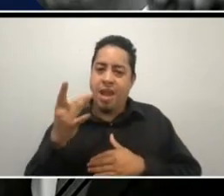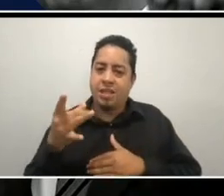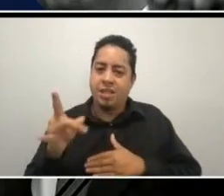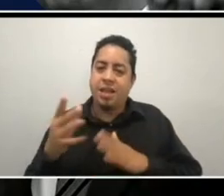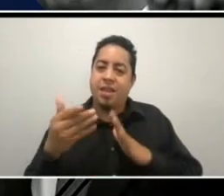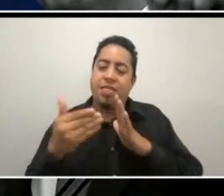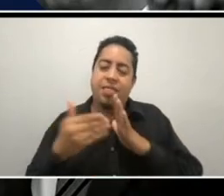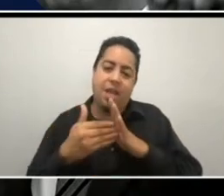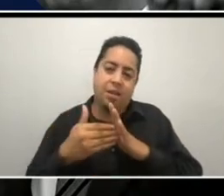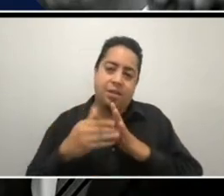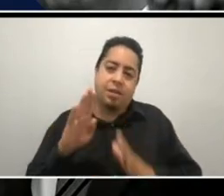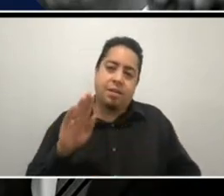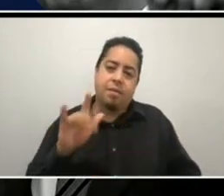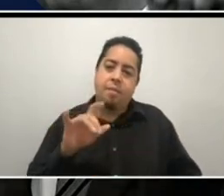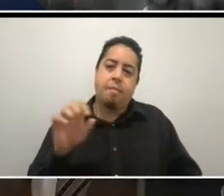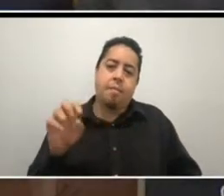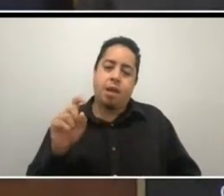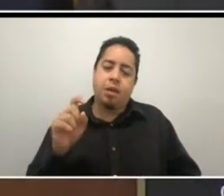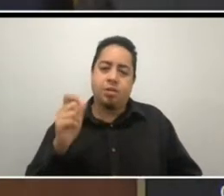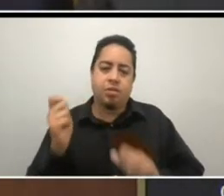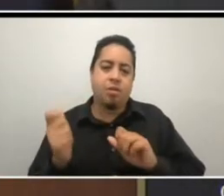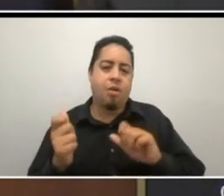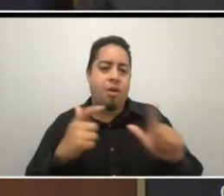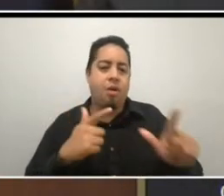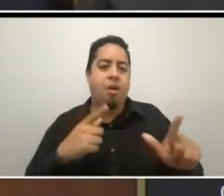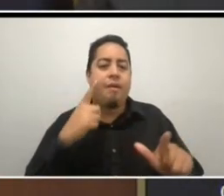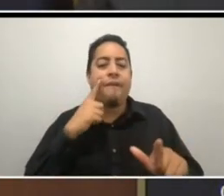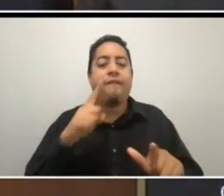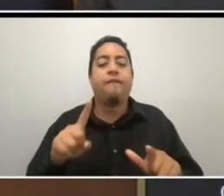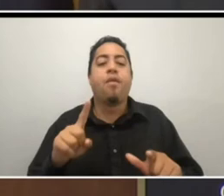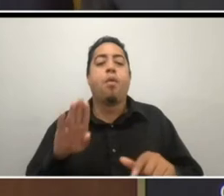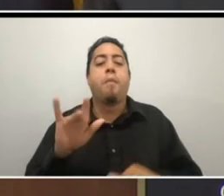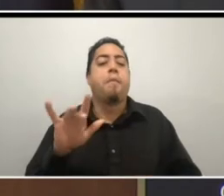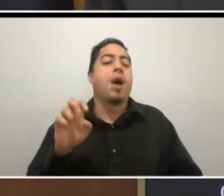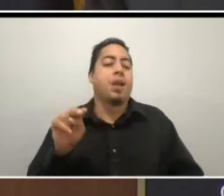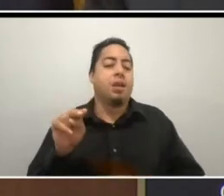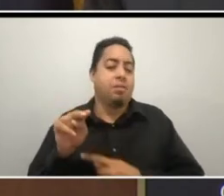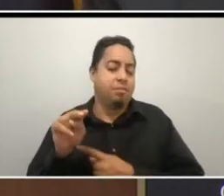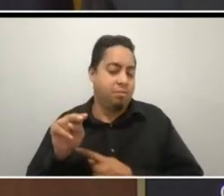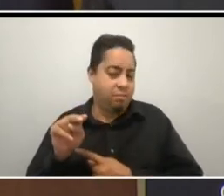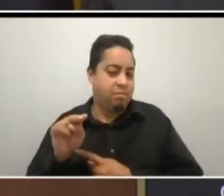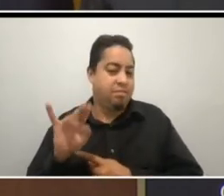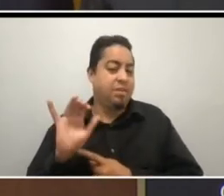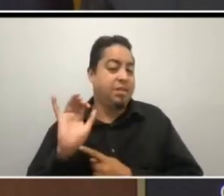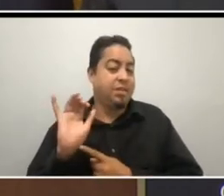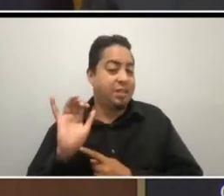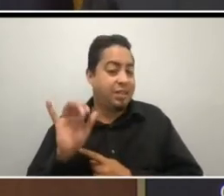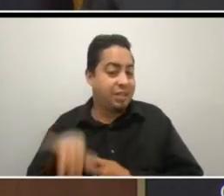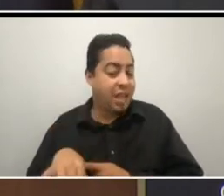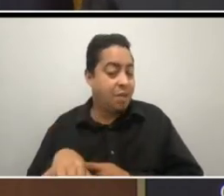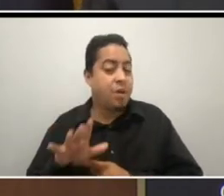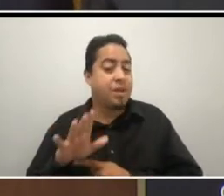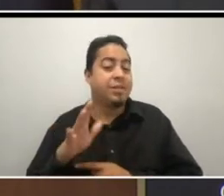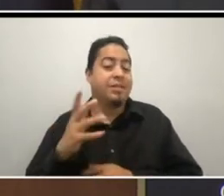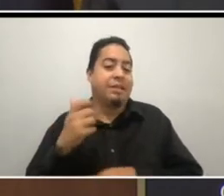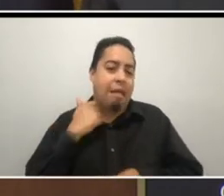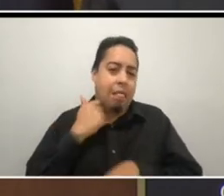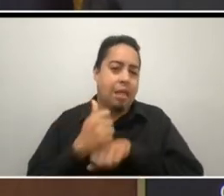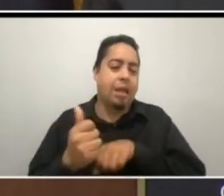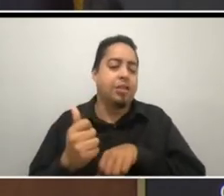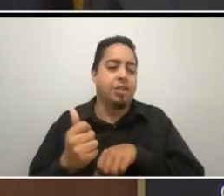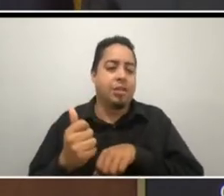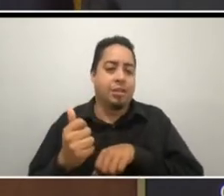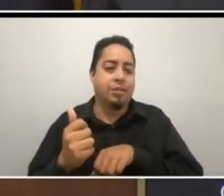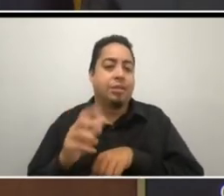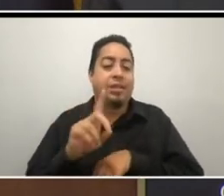Biden. These are the allegations that the Department of Justice, the Attorney General, the Georgia Bureau of Investigation, and your office had